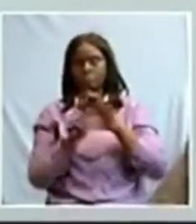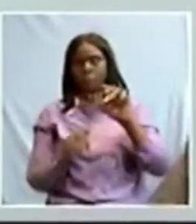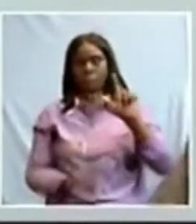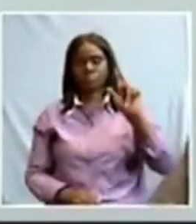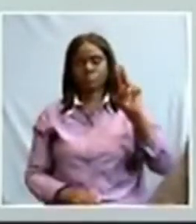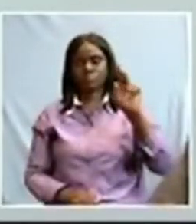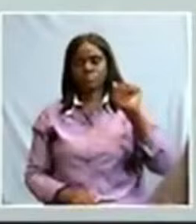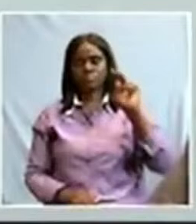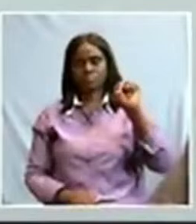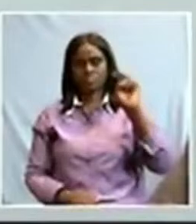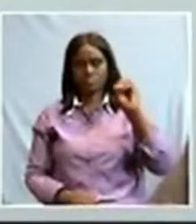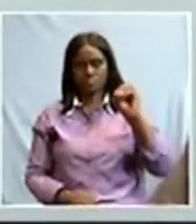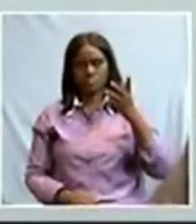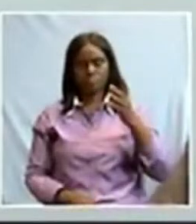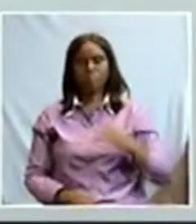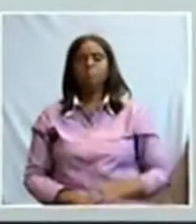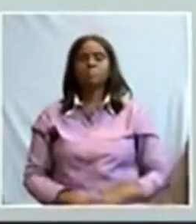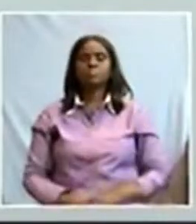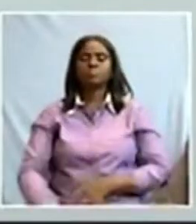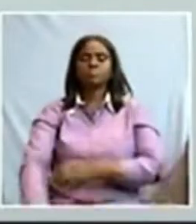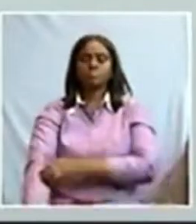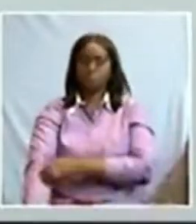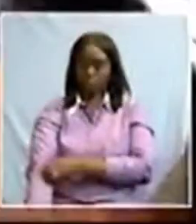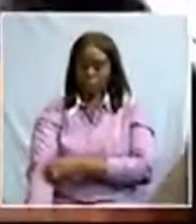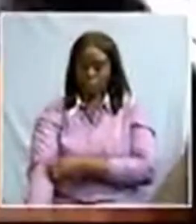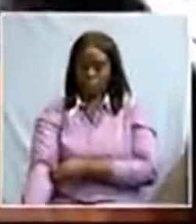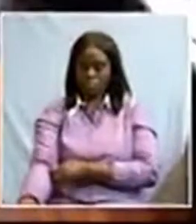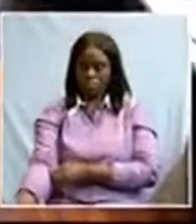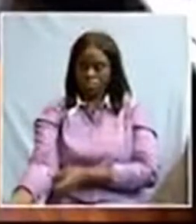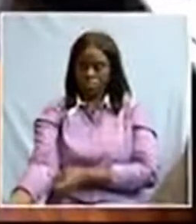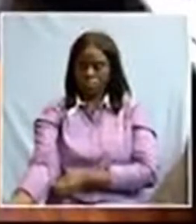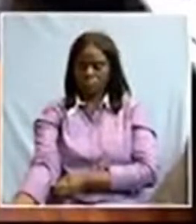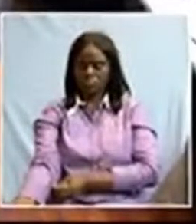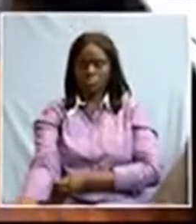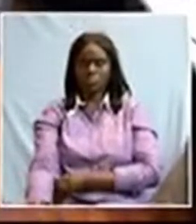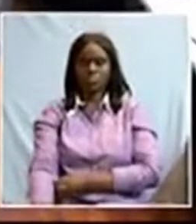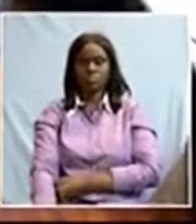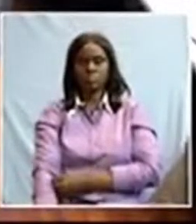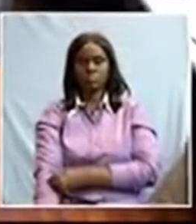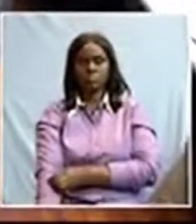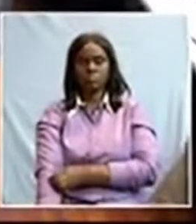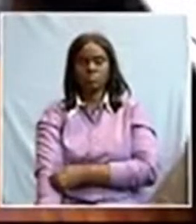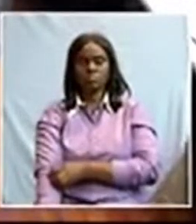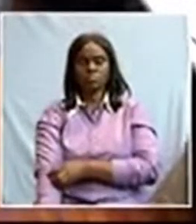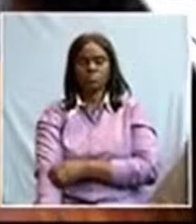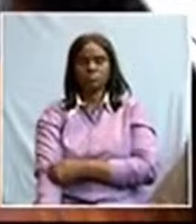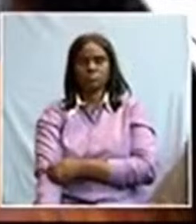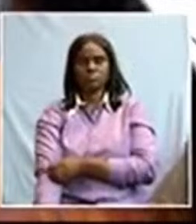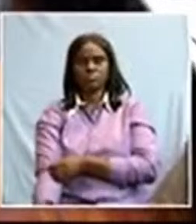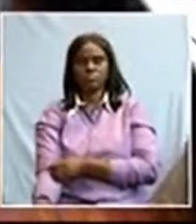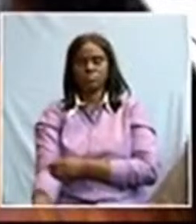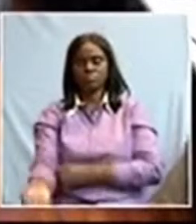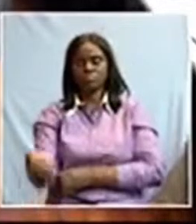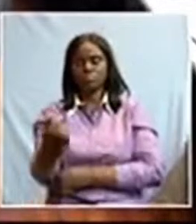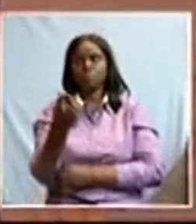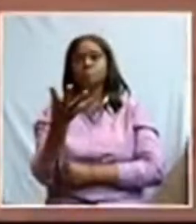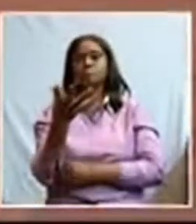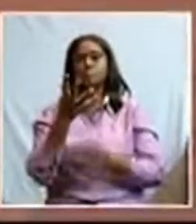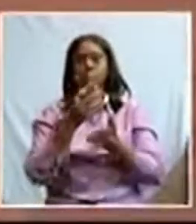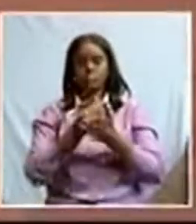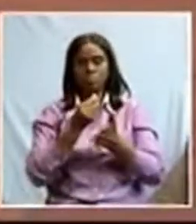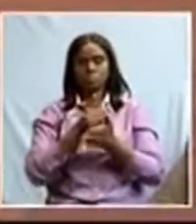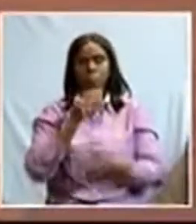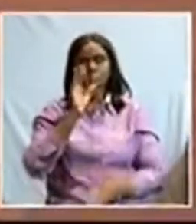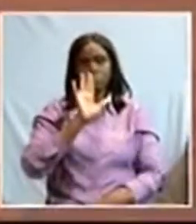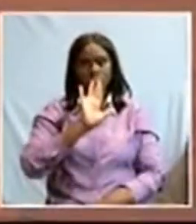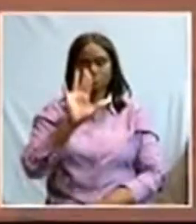Honorable. Just a short one. I just wanted to show the CS that the money belongs to you. CS, are you still